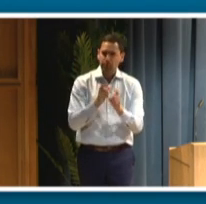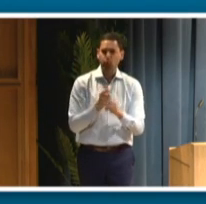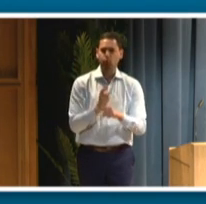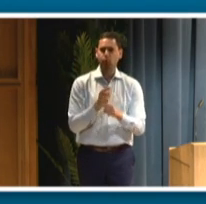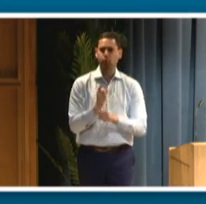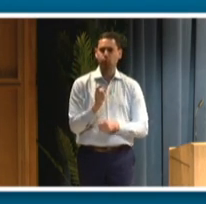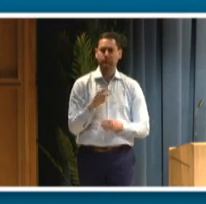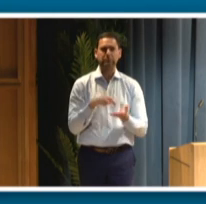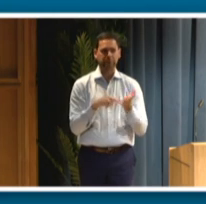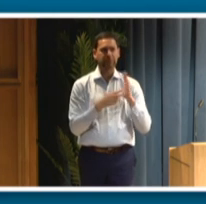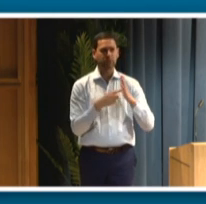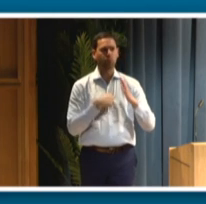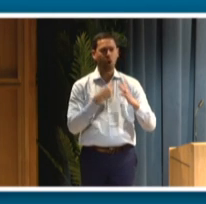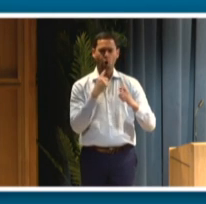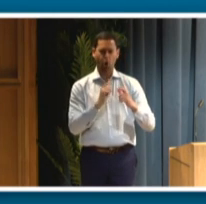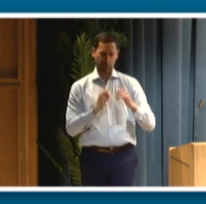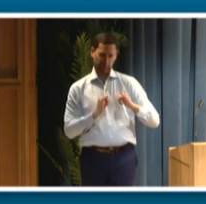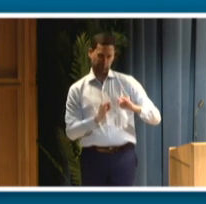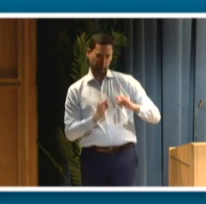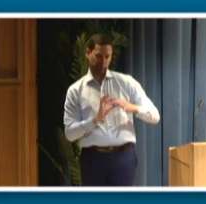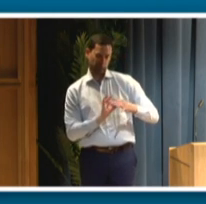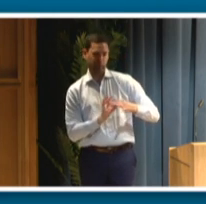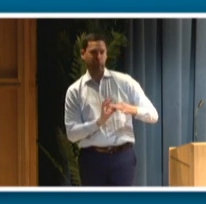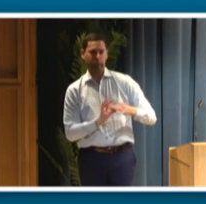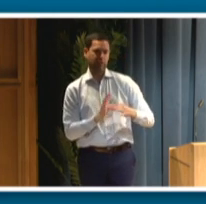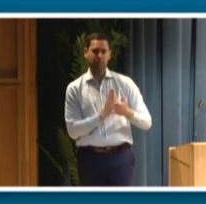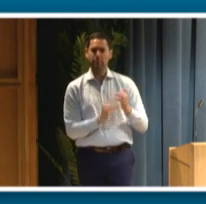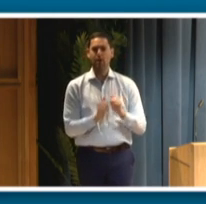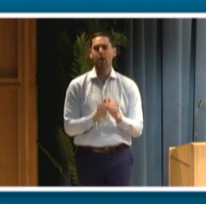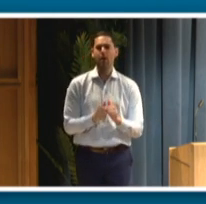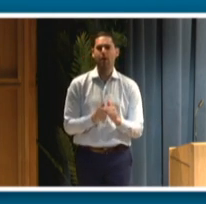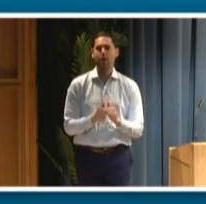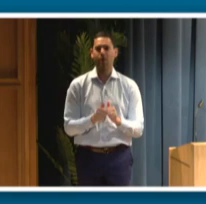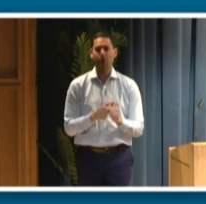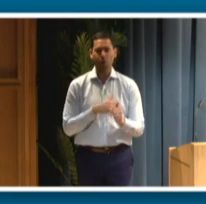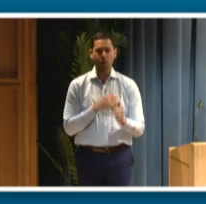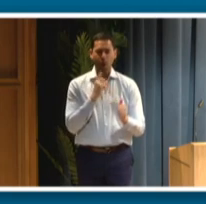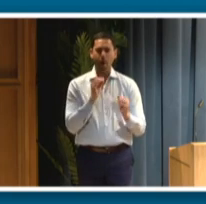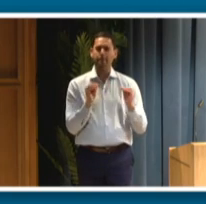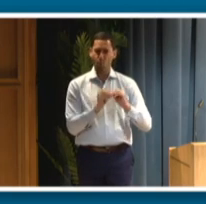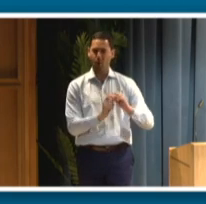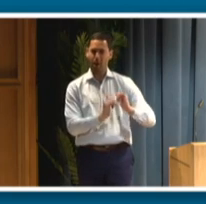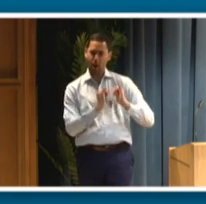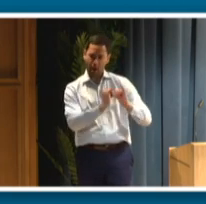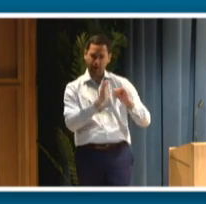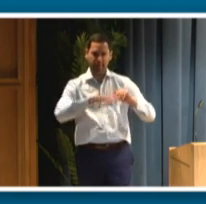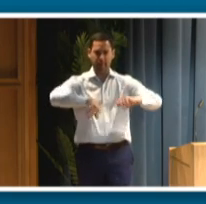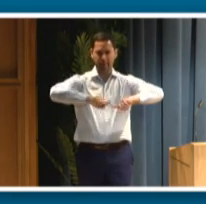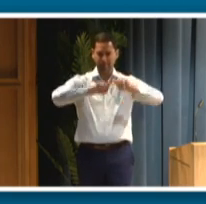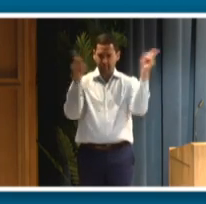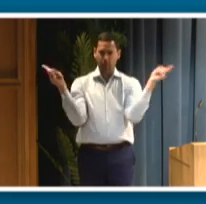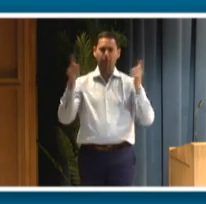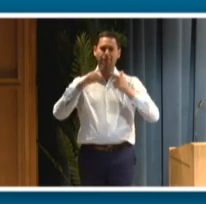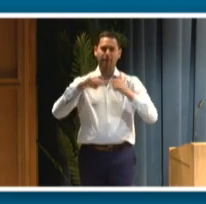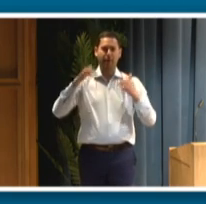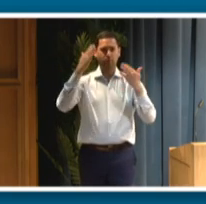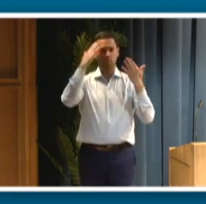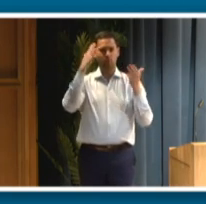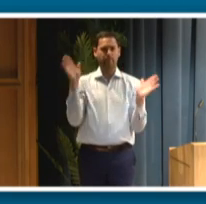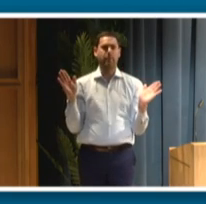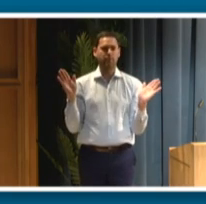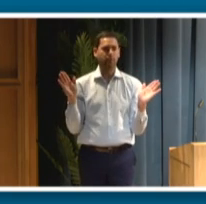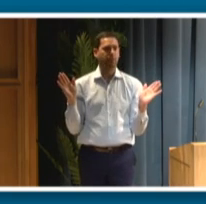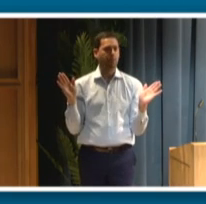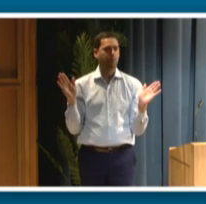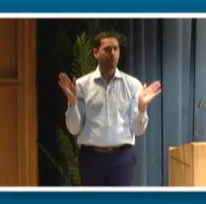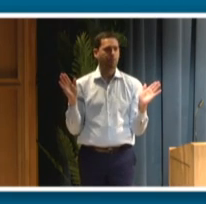we are connected and we are more the same than we are different, but you got to be open to the possibility of that. And in order to do that, one must complicate their own